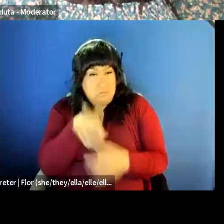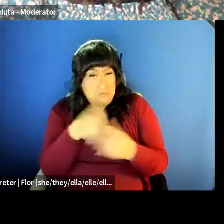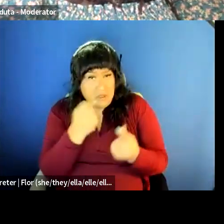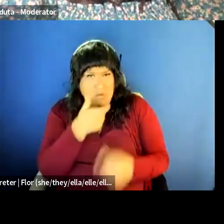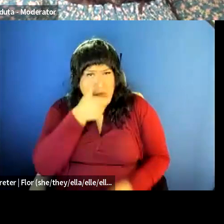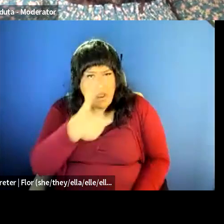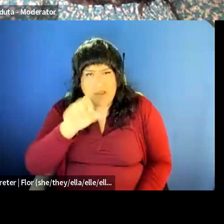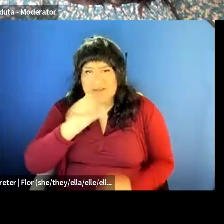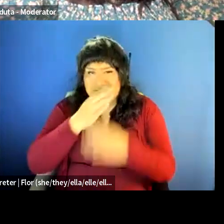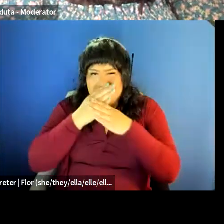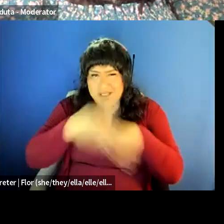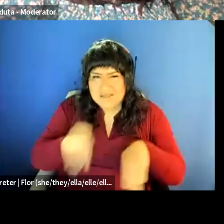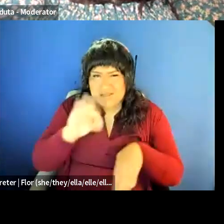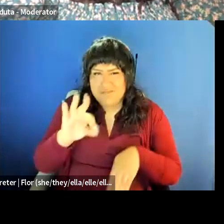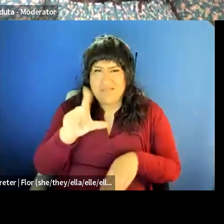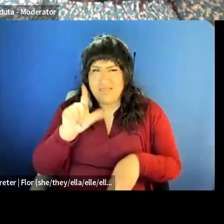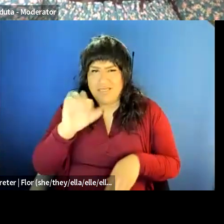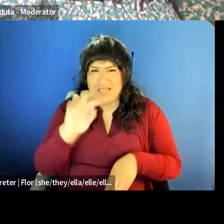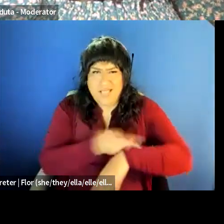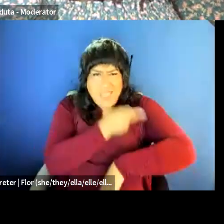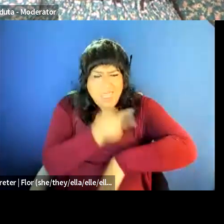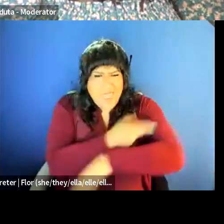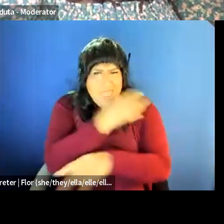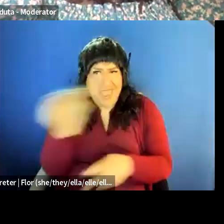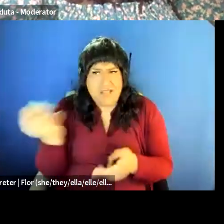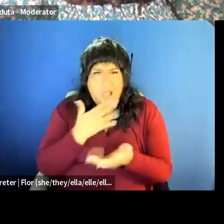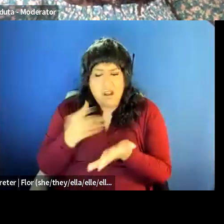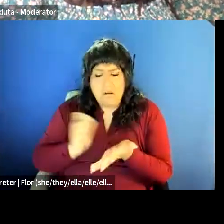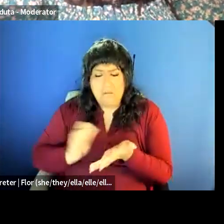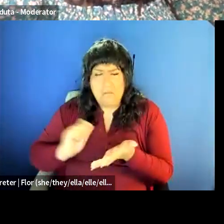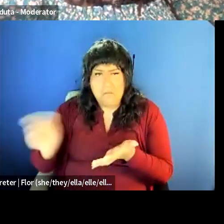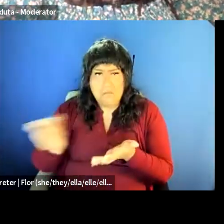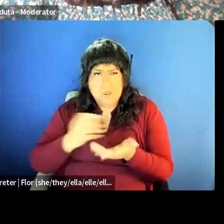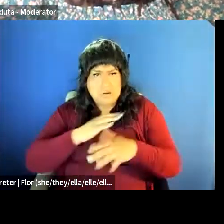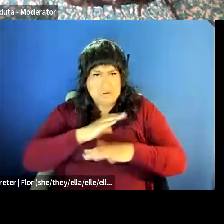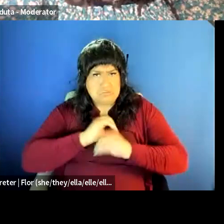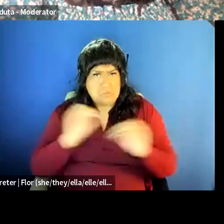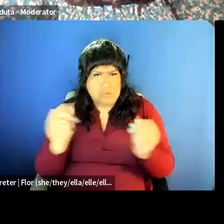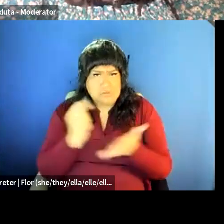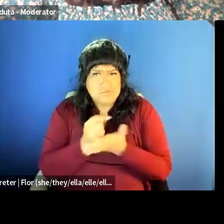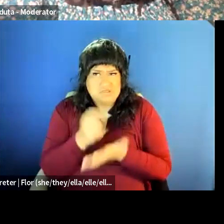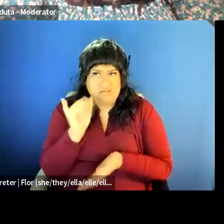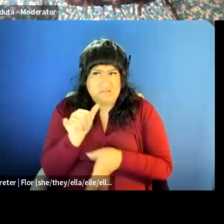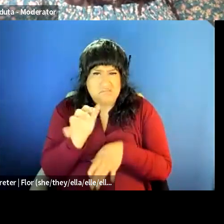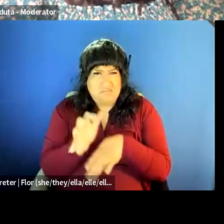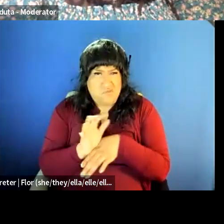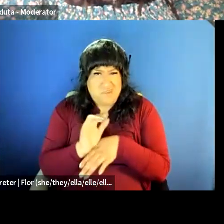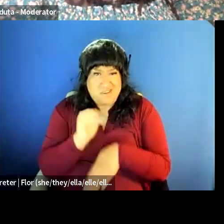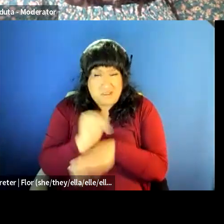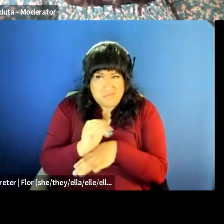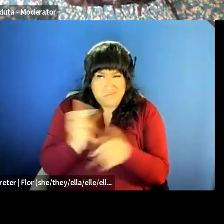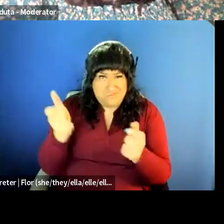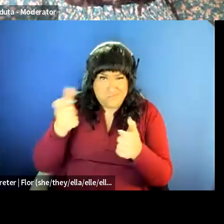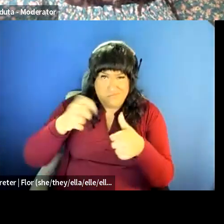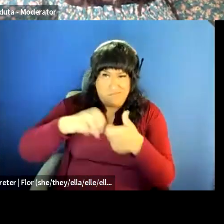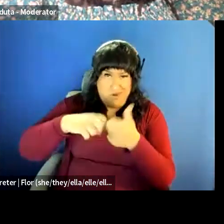whole nother story. But that was, there was no treatment. There was just movie night, problematic movie night at that. But I knew